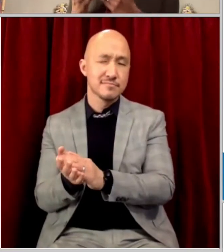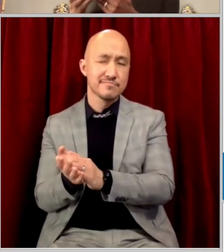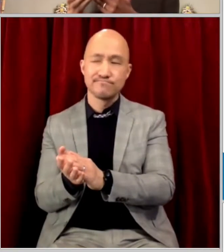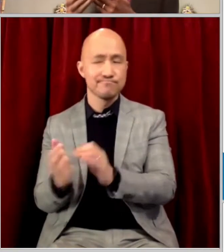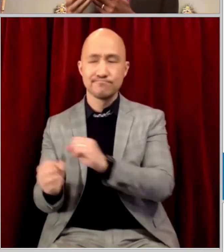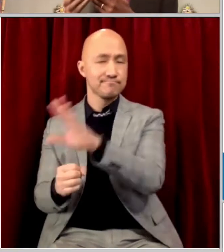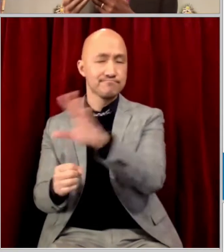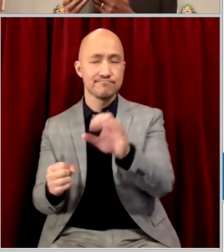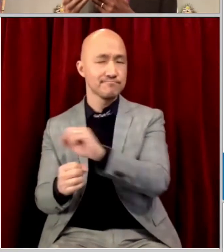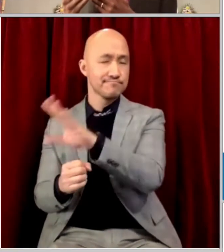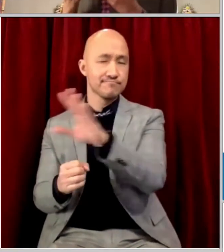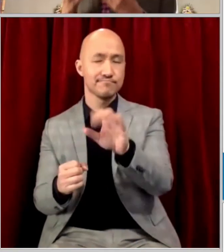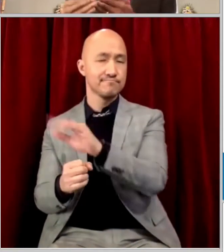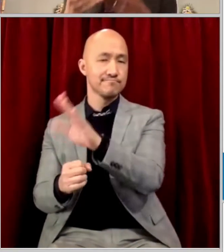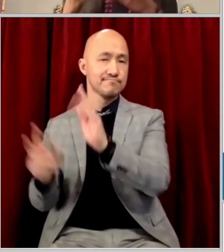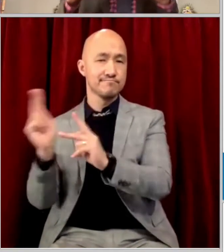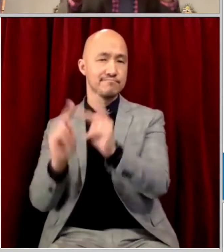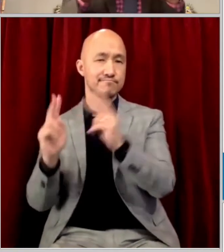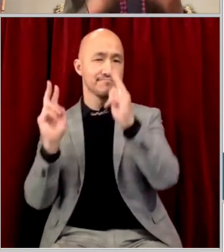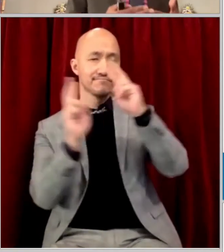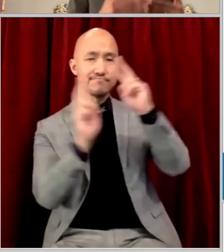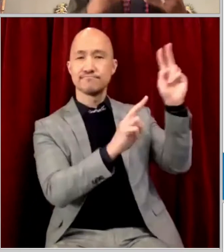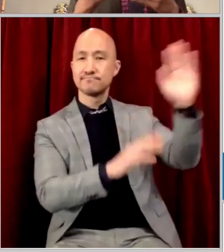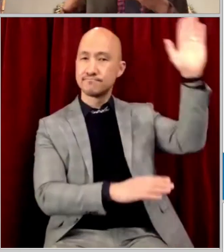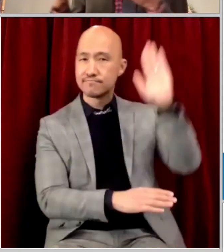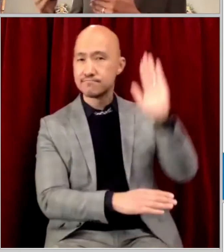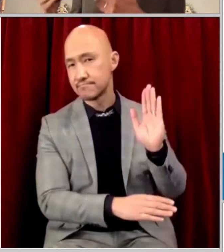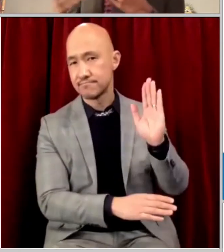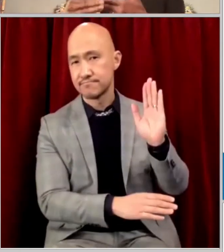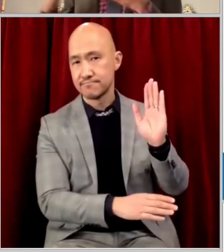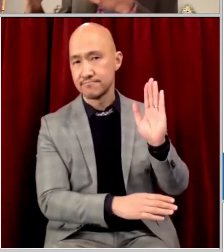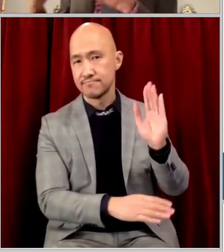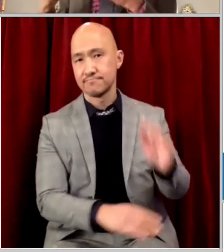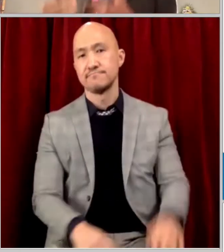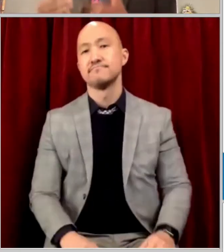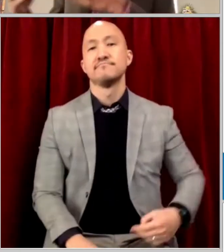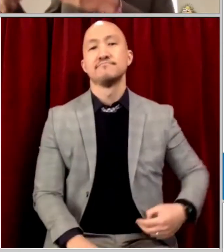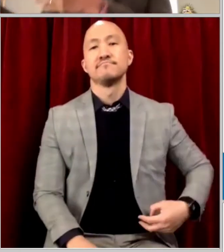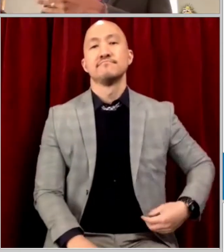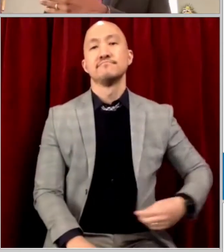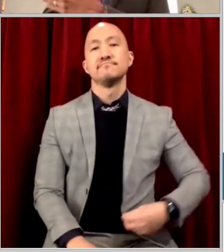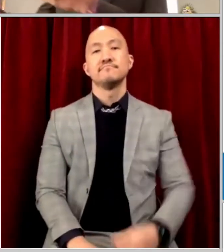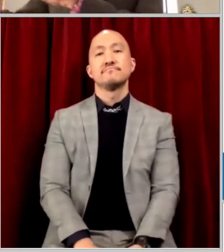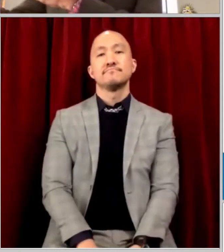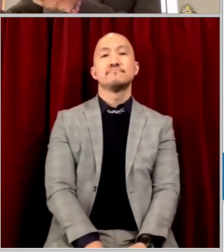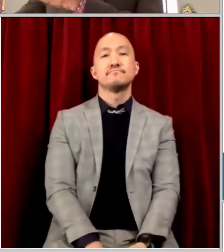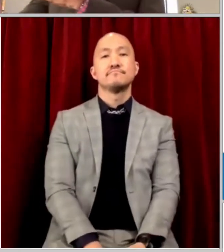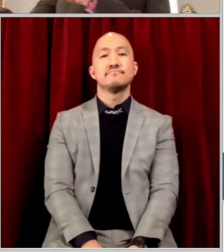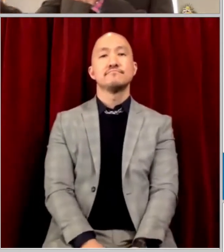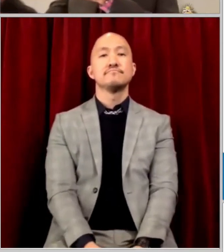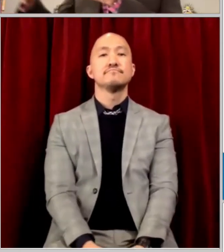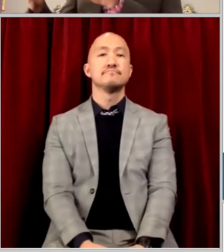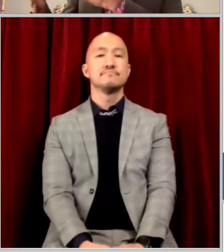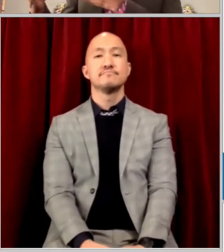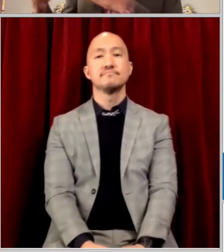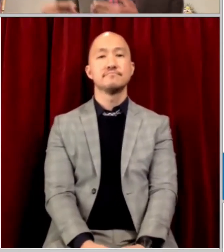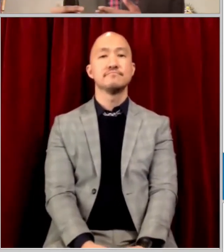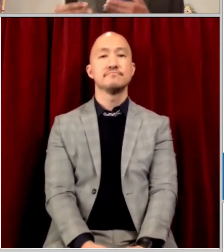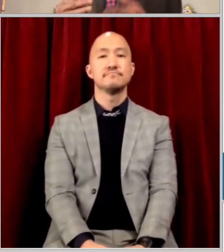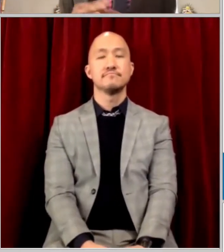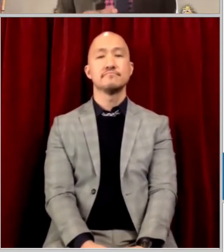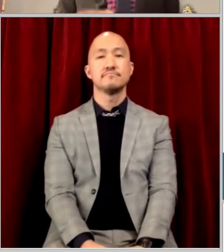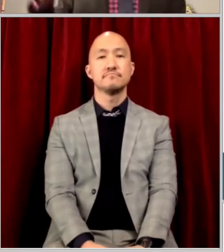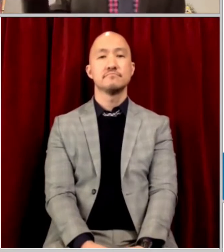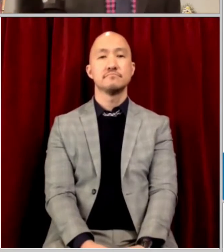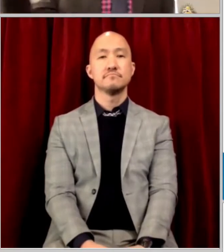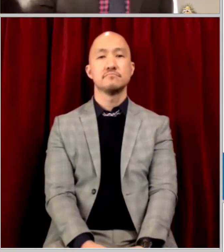anyone closer to God. We need to make sure that that speech that we're using, the words we're using, is actually drawing people closer. Same